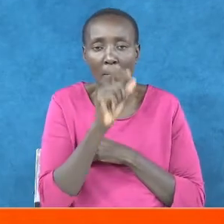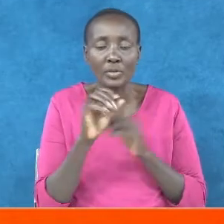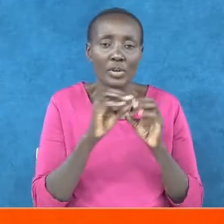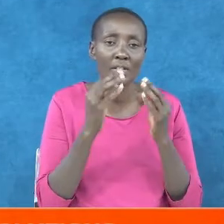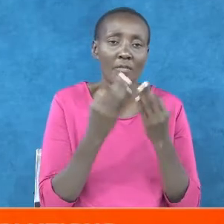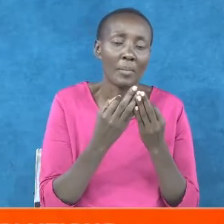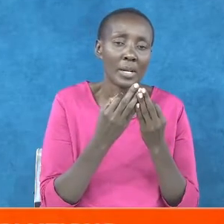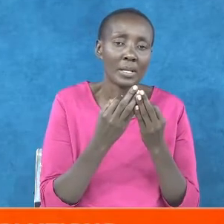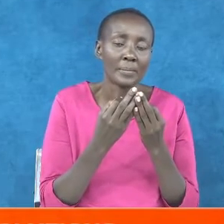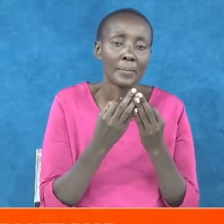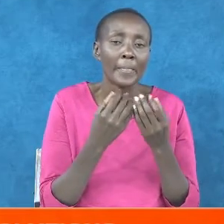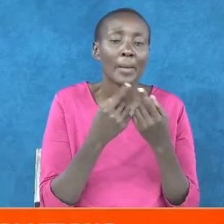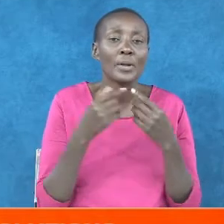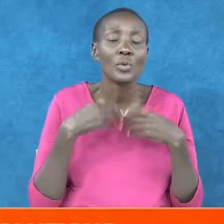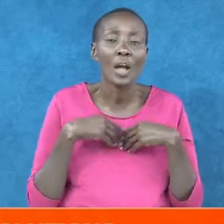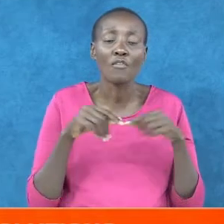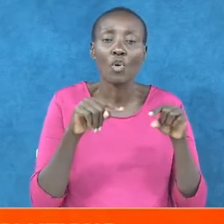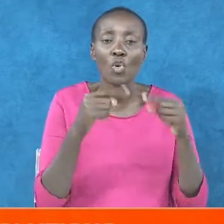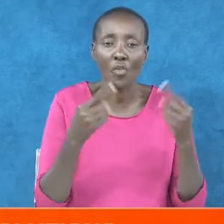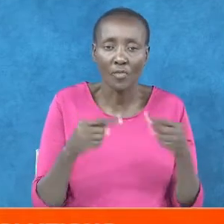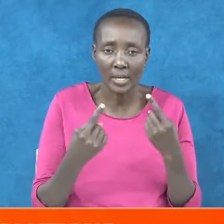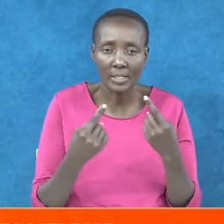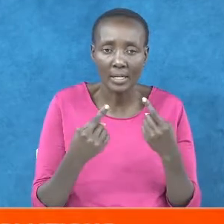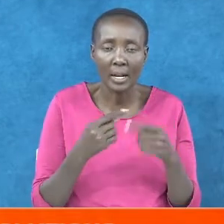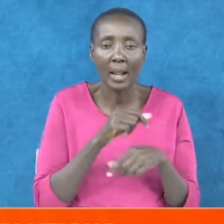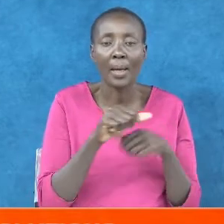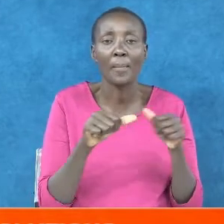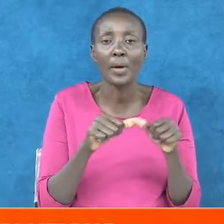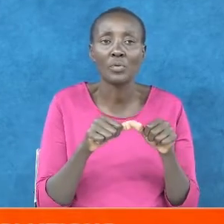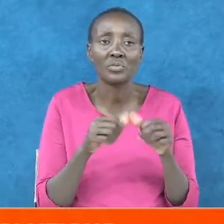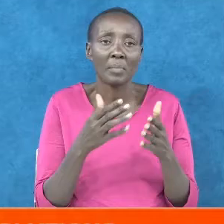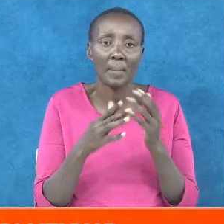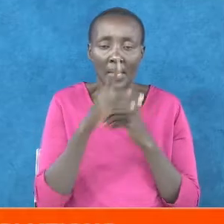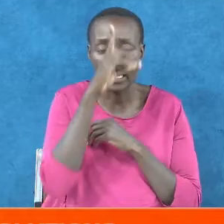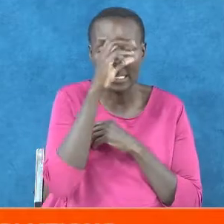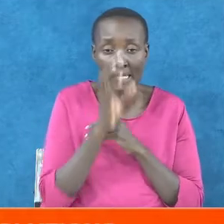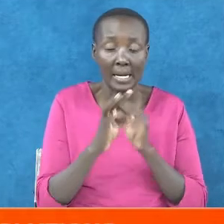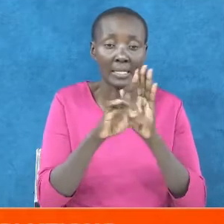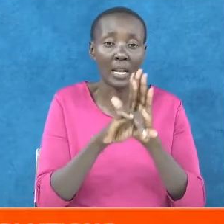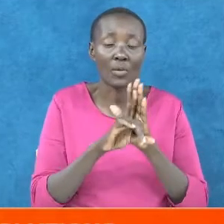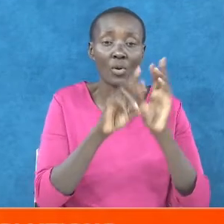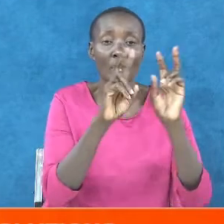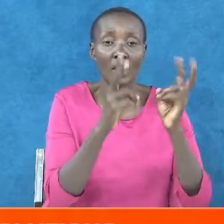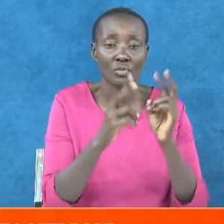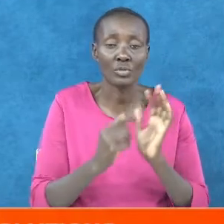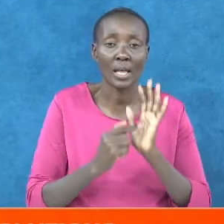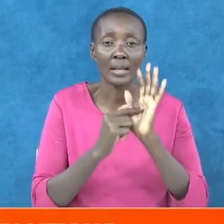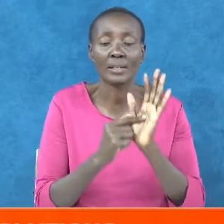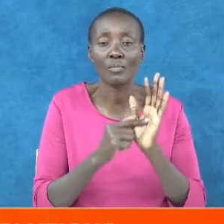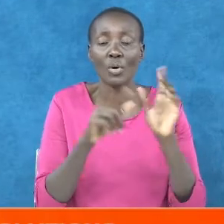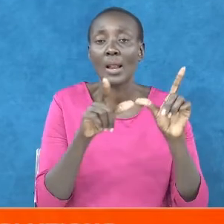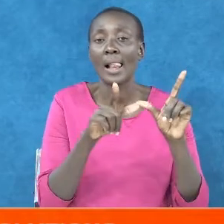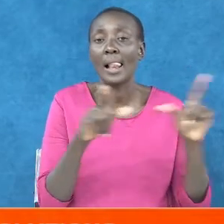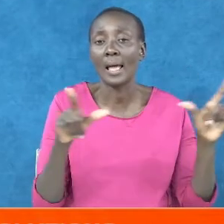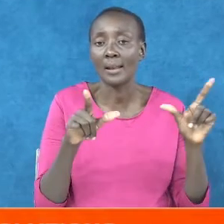directives. But then we have conflict when it comes to now principal or serious legal issues, for example land disputes, and